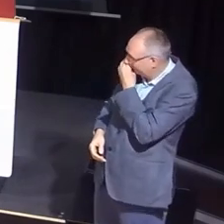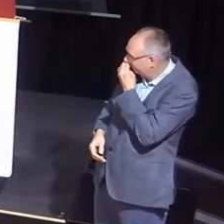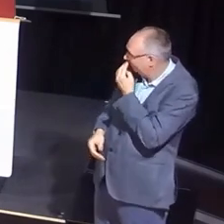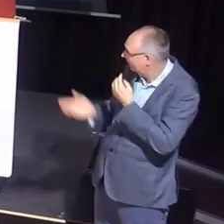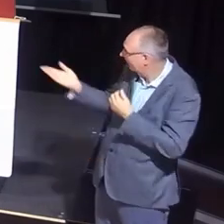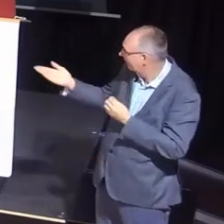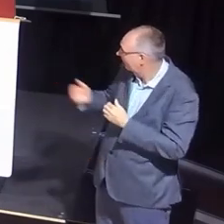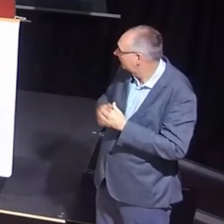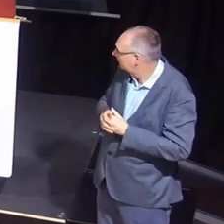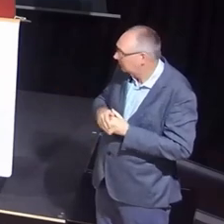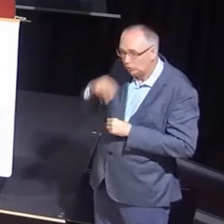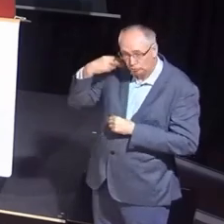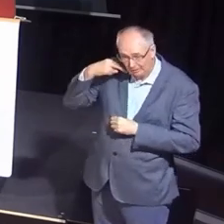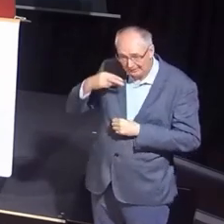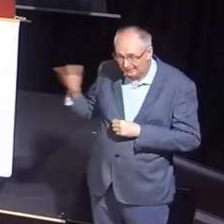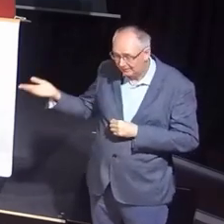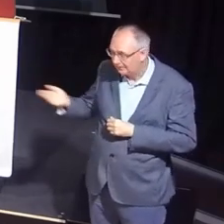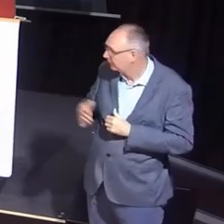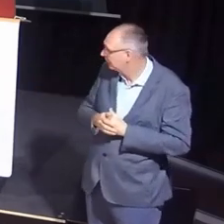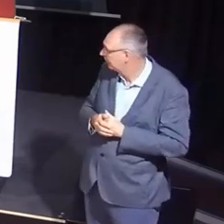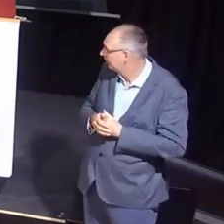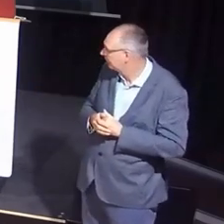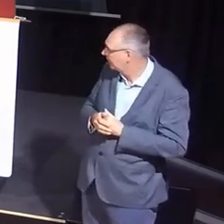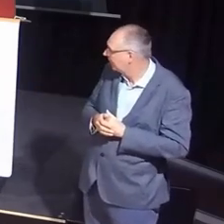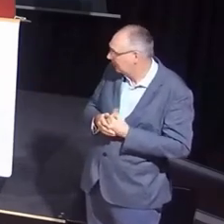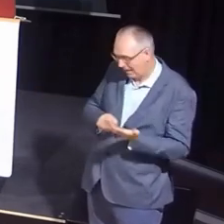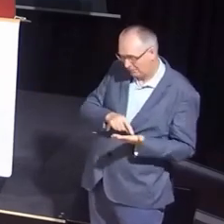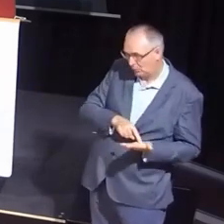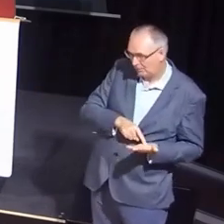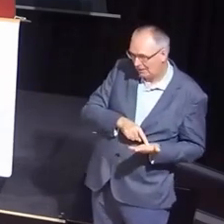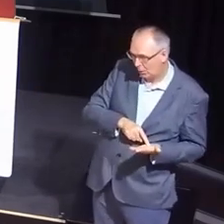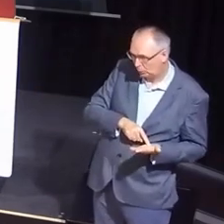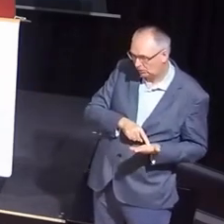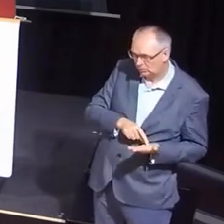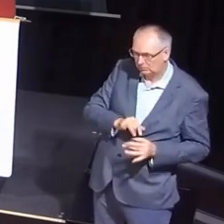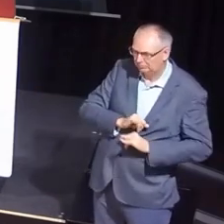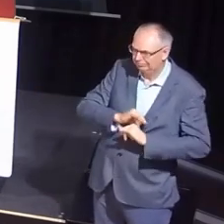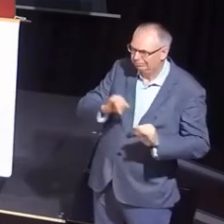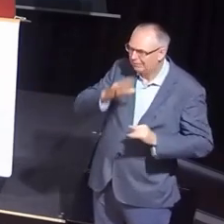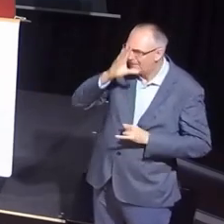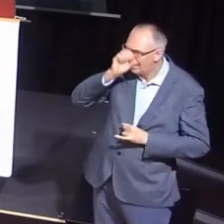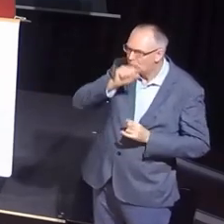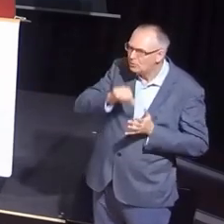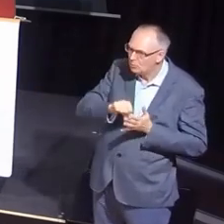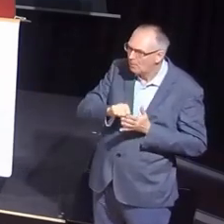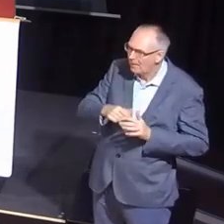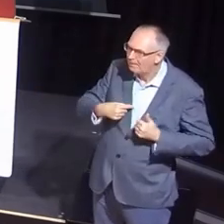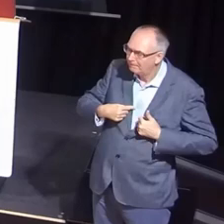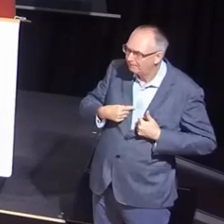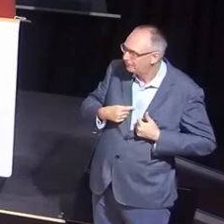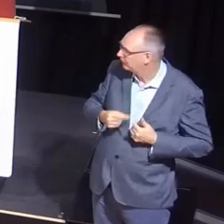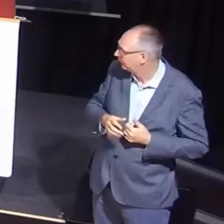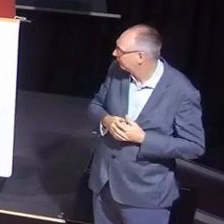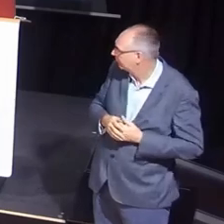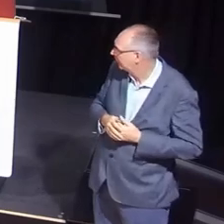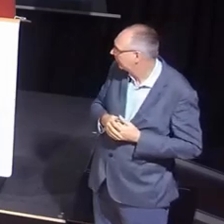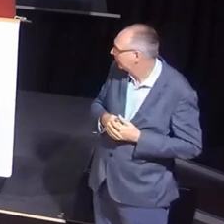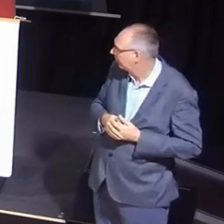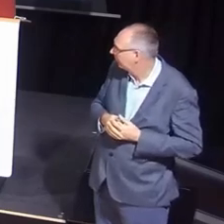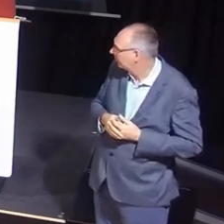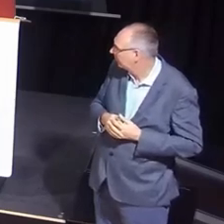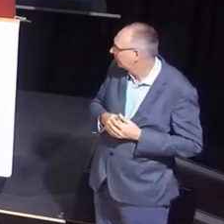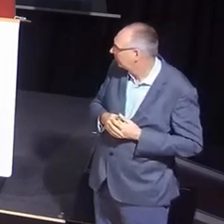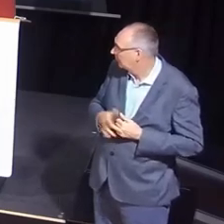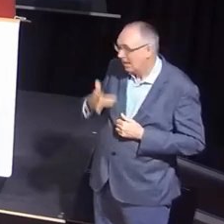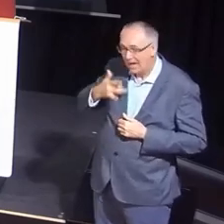Hi, I'm Cherry. I am looking at my notes because I have really severe memory problems. But I live in